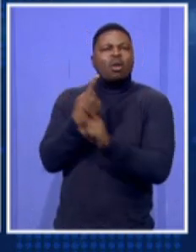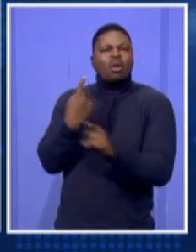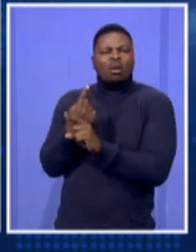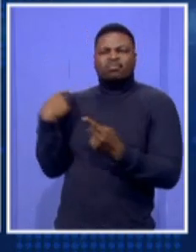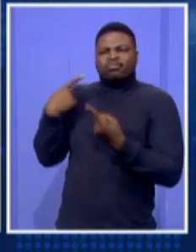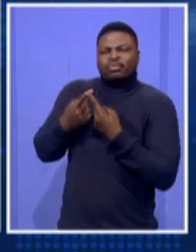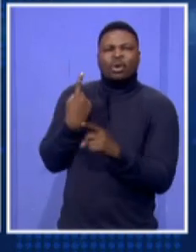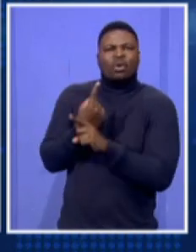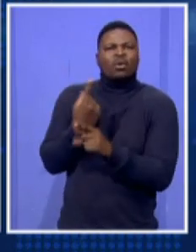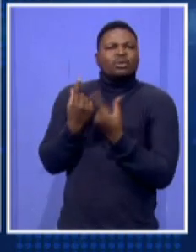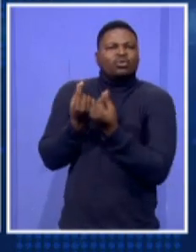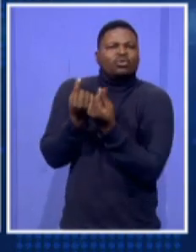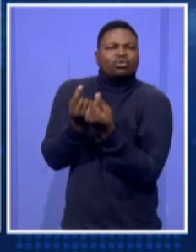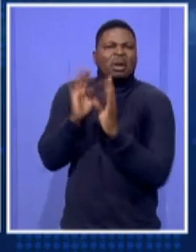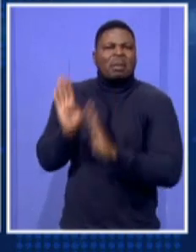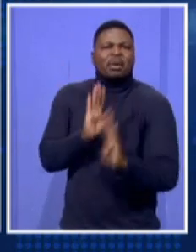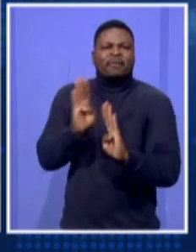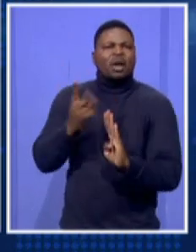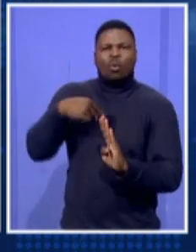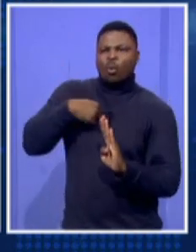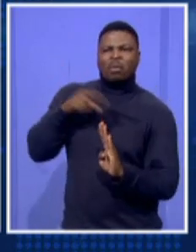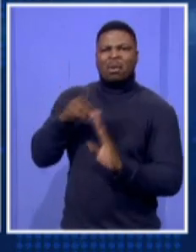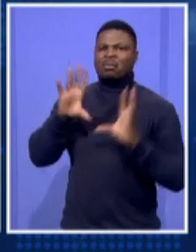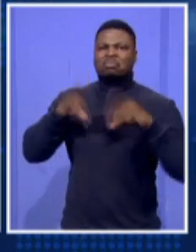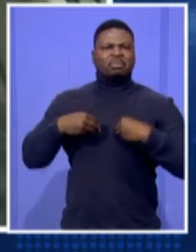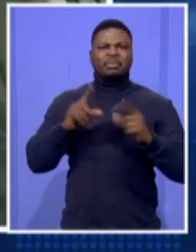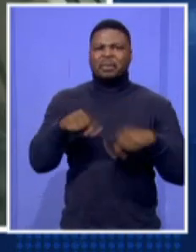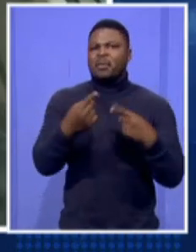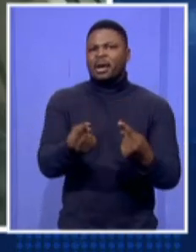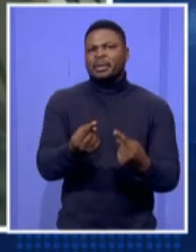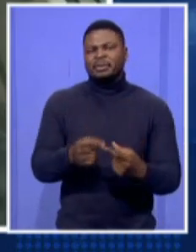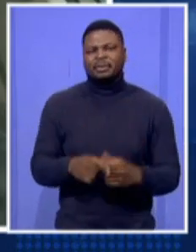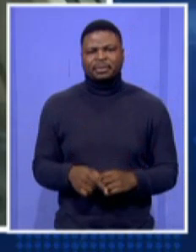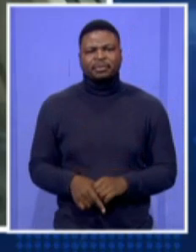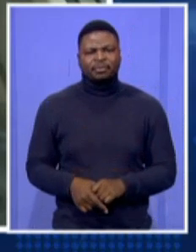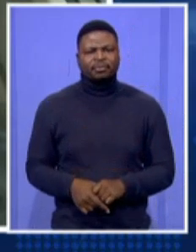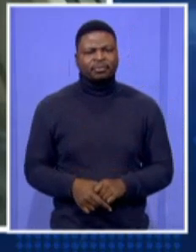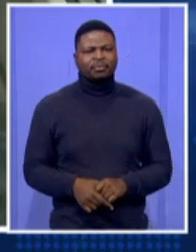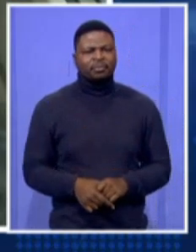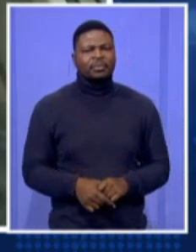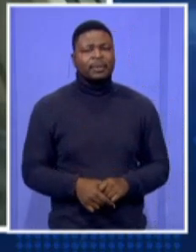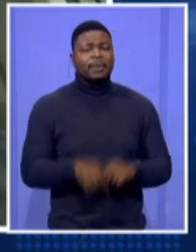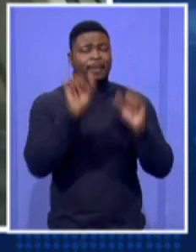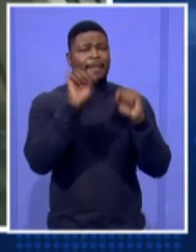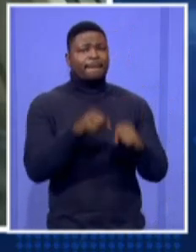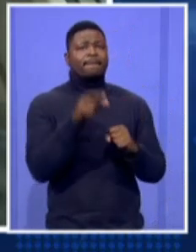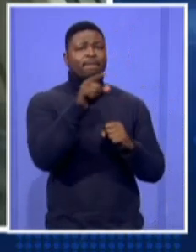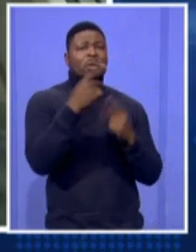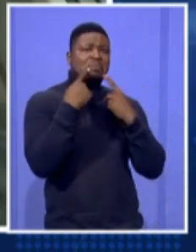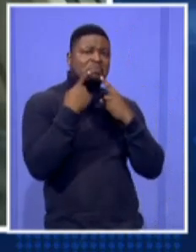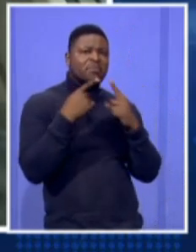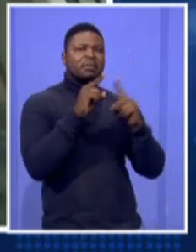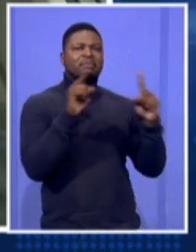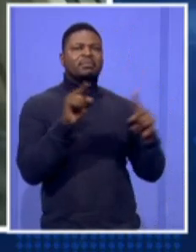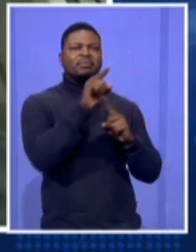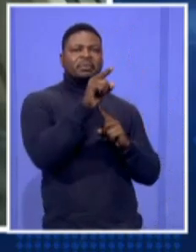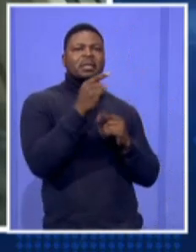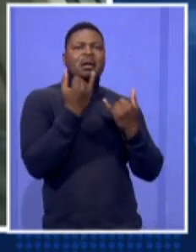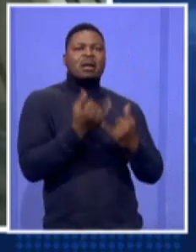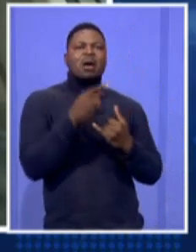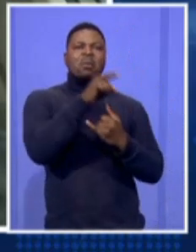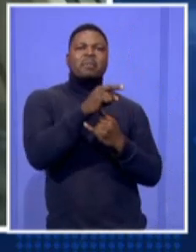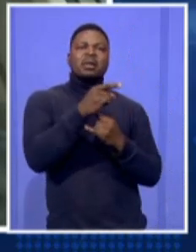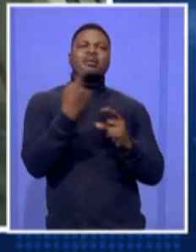dominate in our country. We're not going to allow that. So, very heavily worded statement you sent out. You said there have been threats and